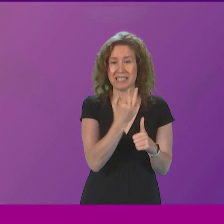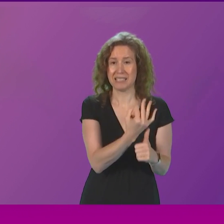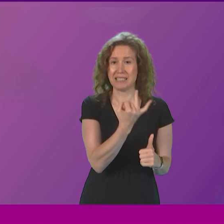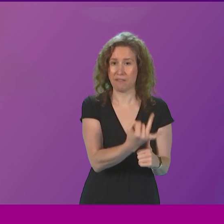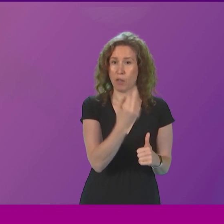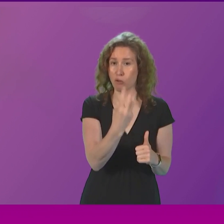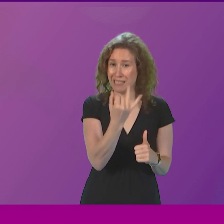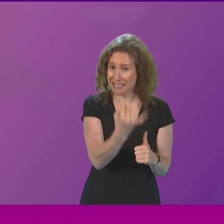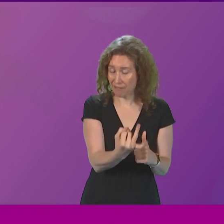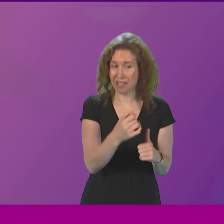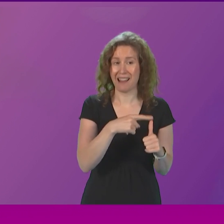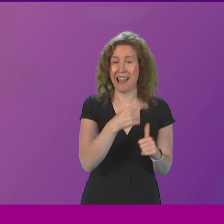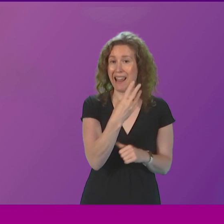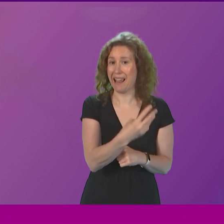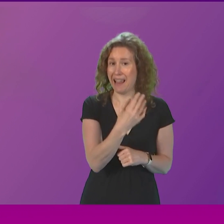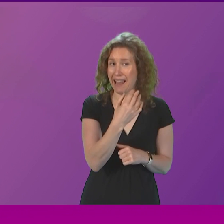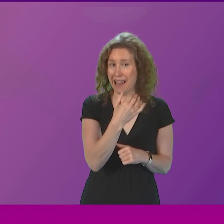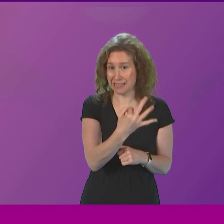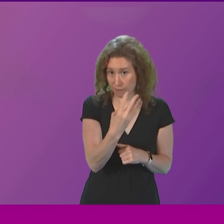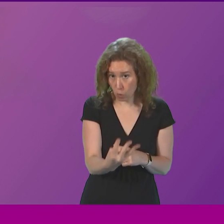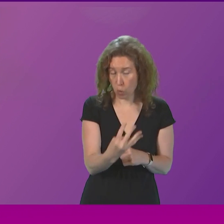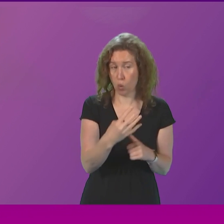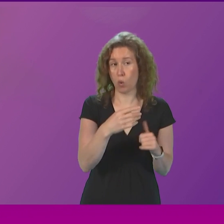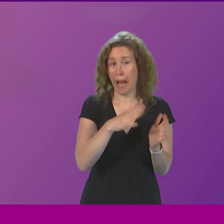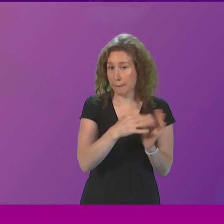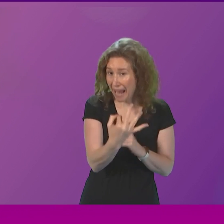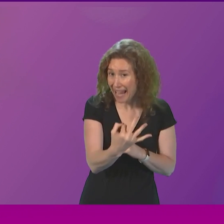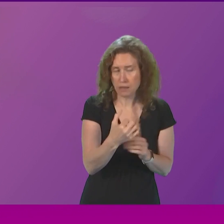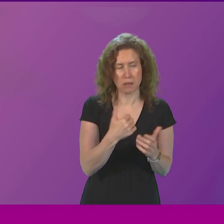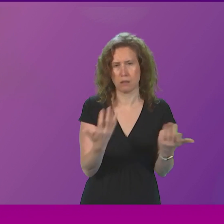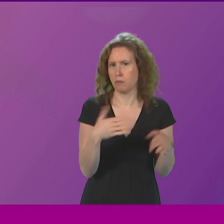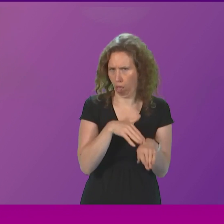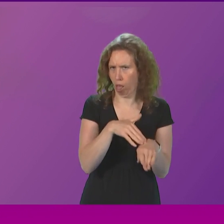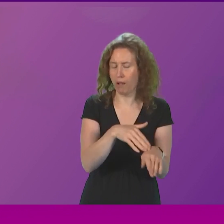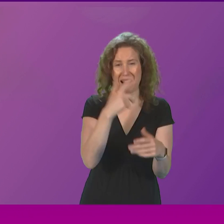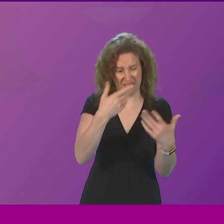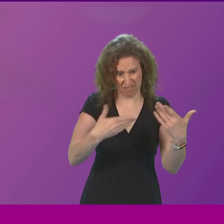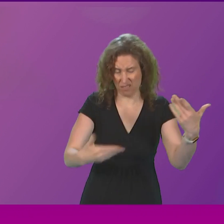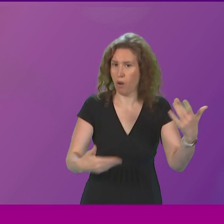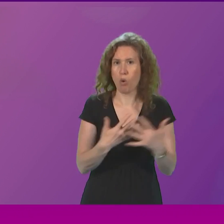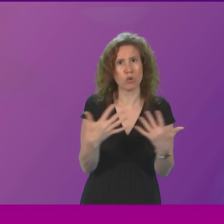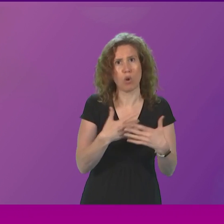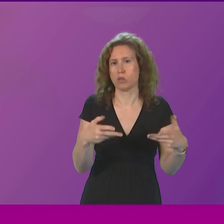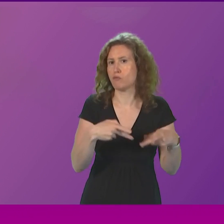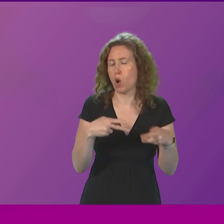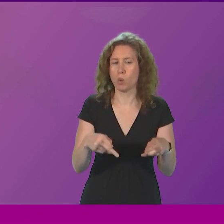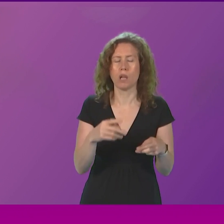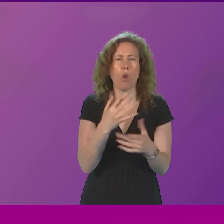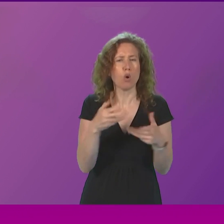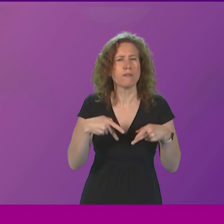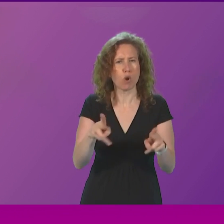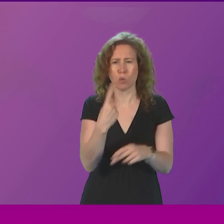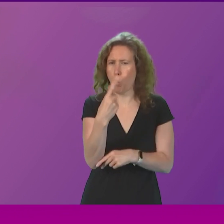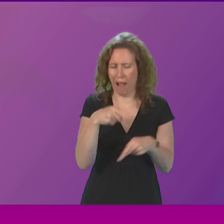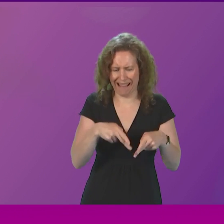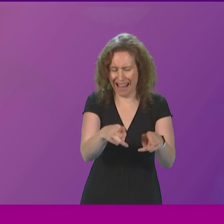A737, the A84, A85, A8, the M8 is at permanent gridlock. I could go on and on. Far too many single carriage roads